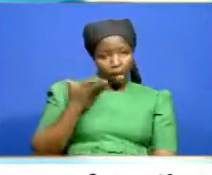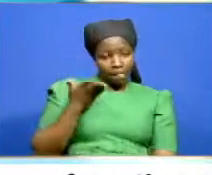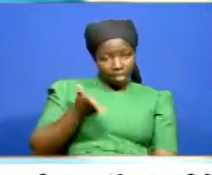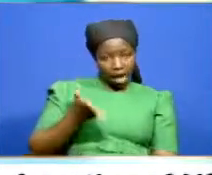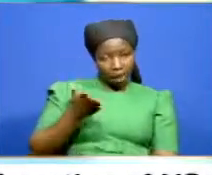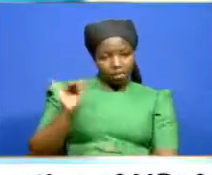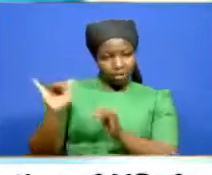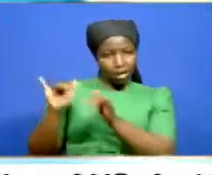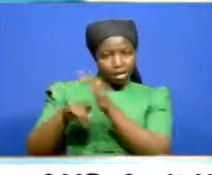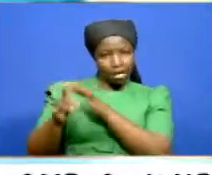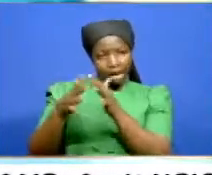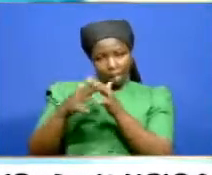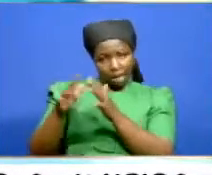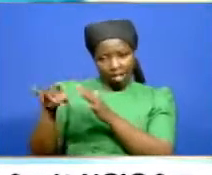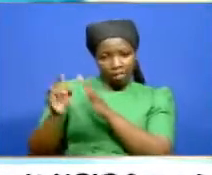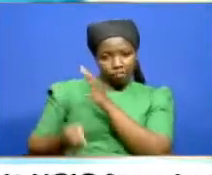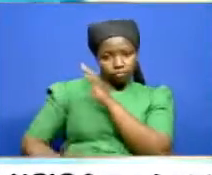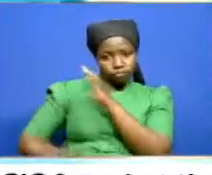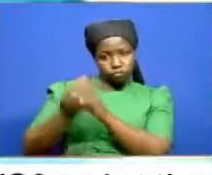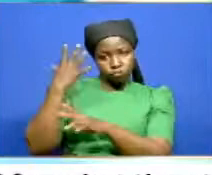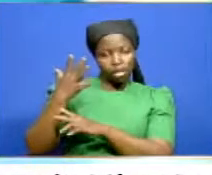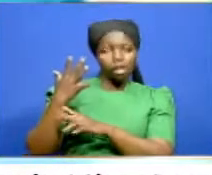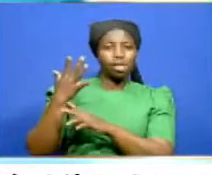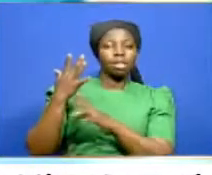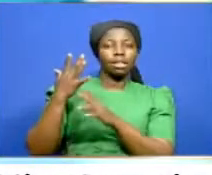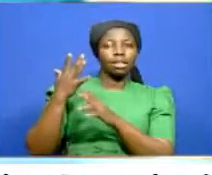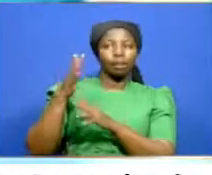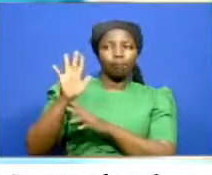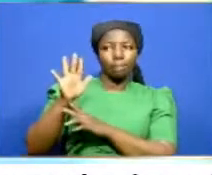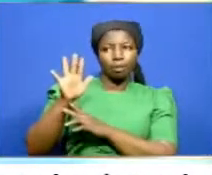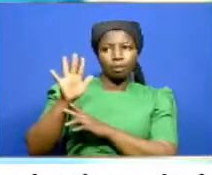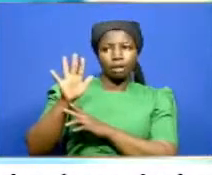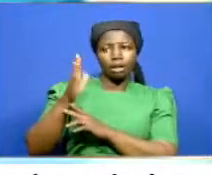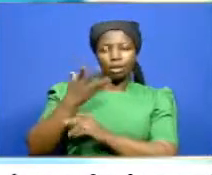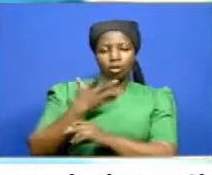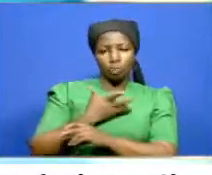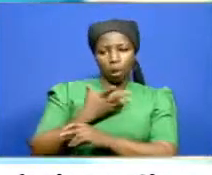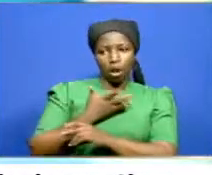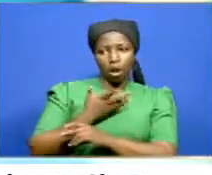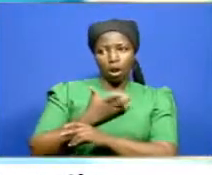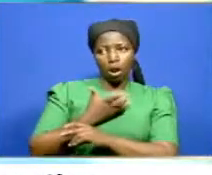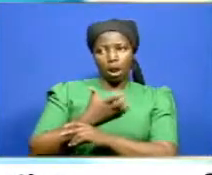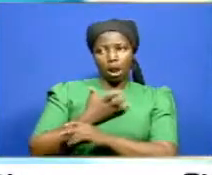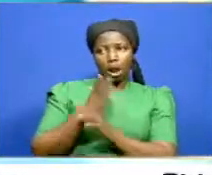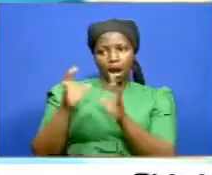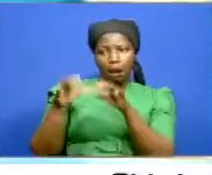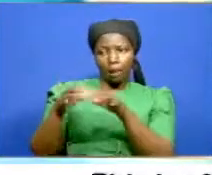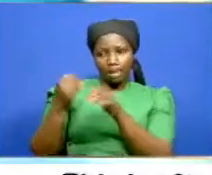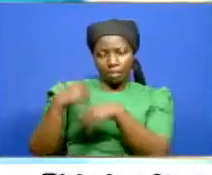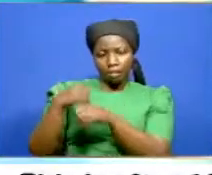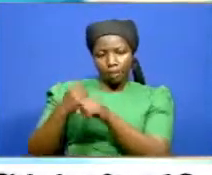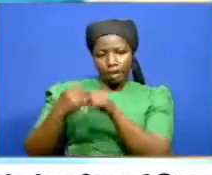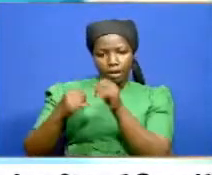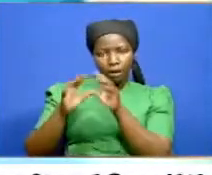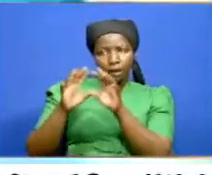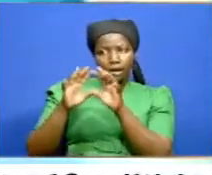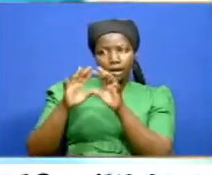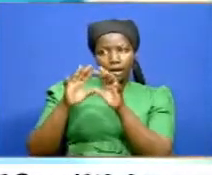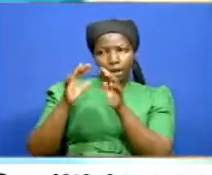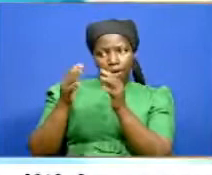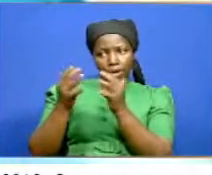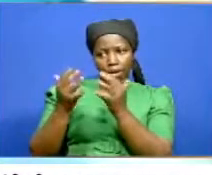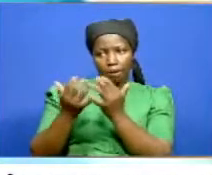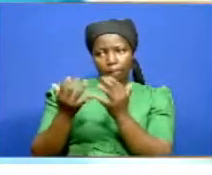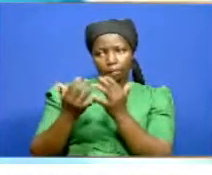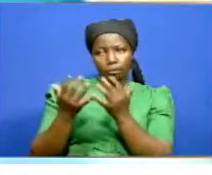own company whereby they make footballs, because he saw an opportunity and he decided to grab it. So that's why he came up with Kombora